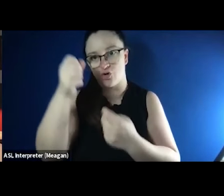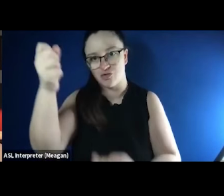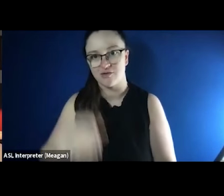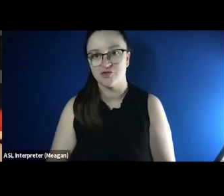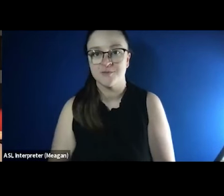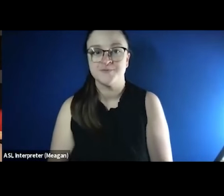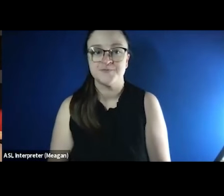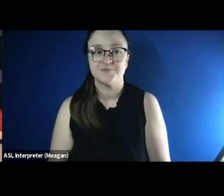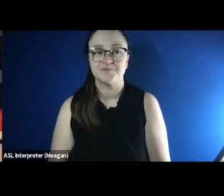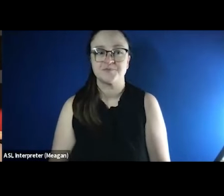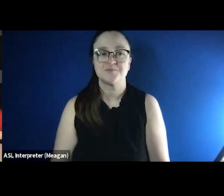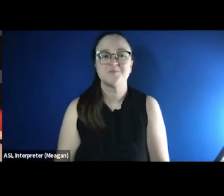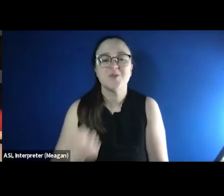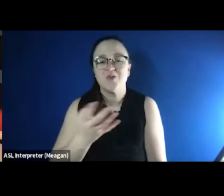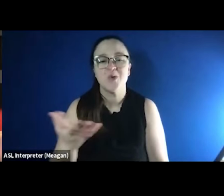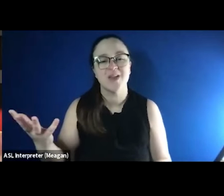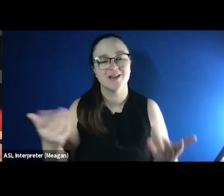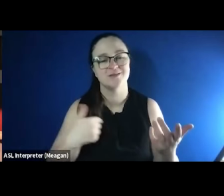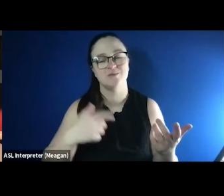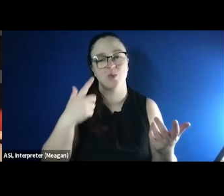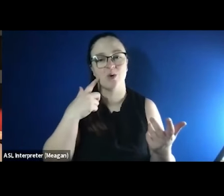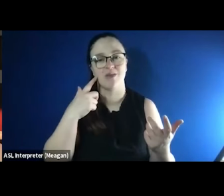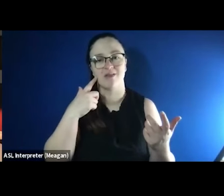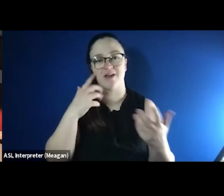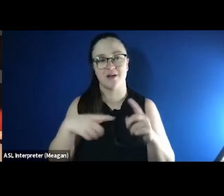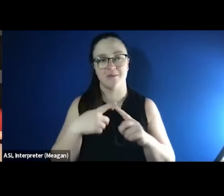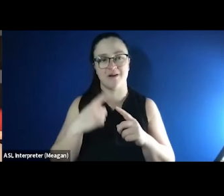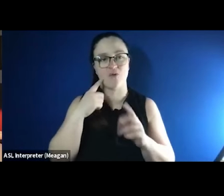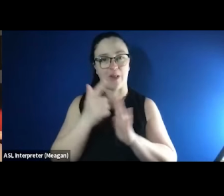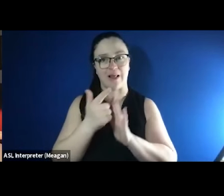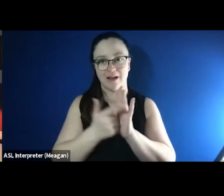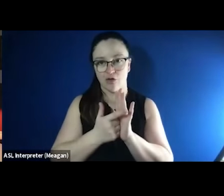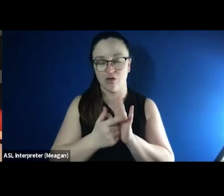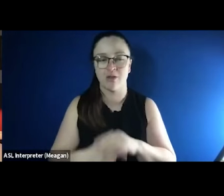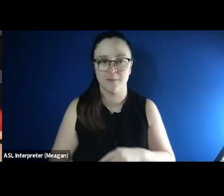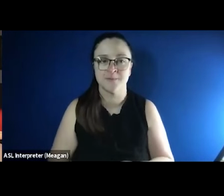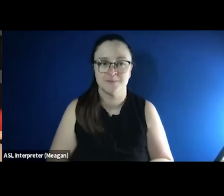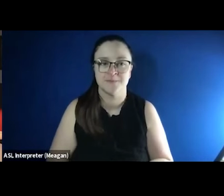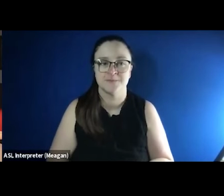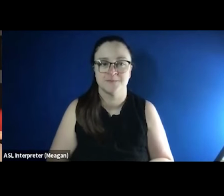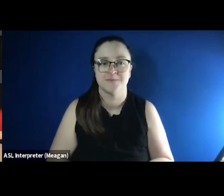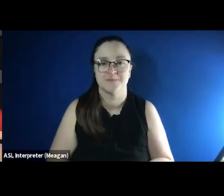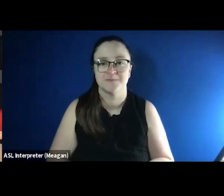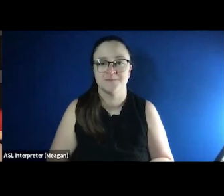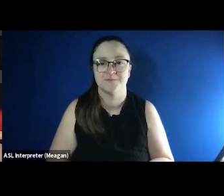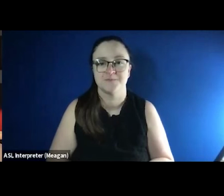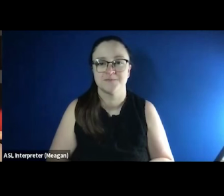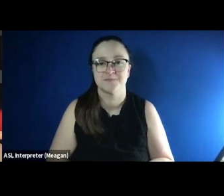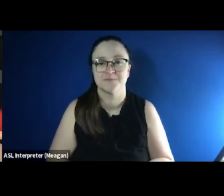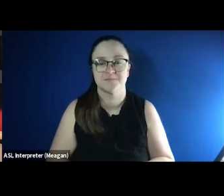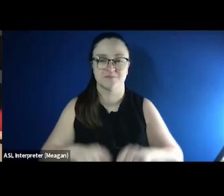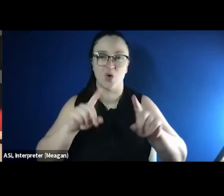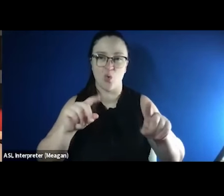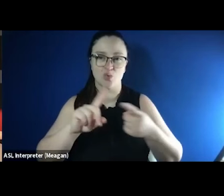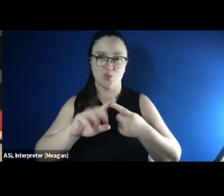A couple of considerations regarding the legal aspects of older adults. Assuring attendance at regular probation and